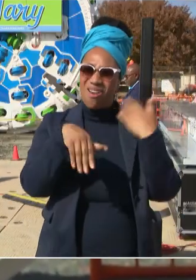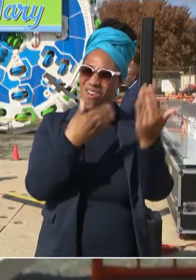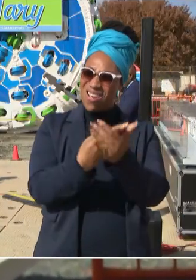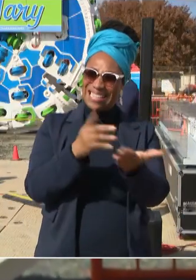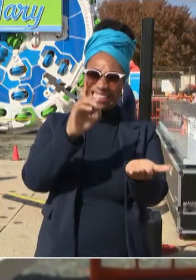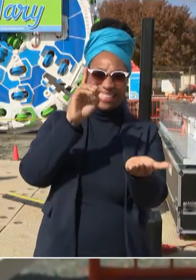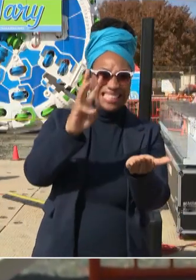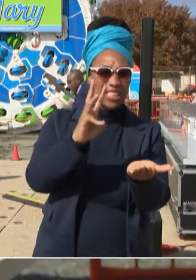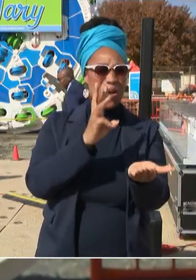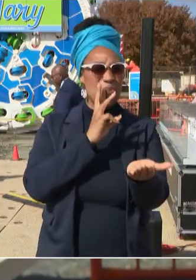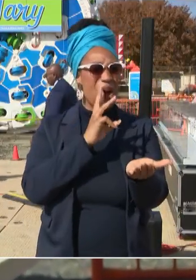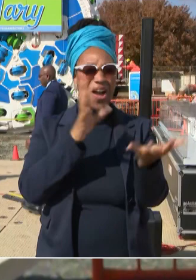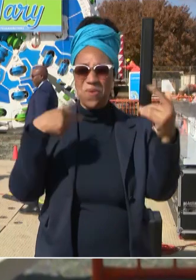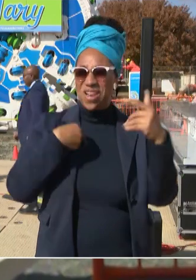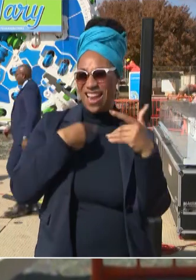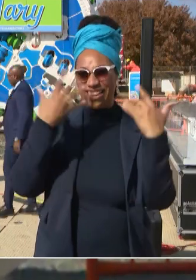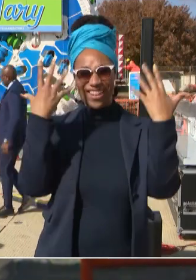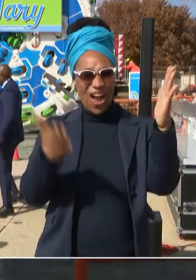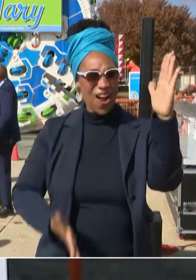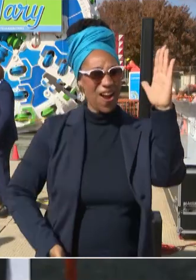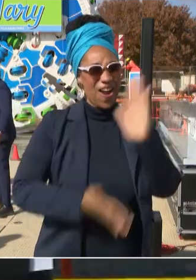done.